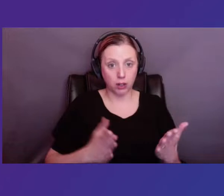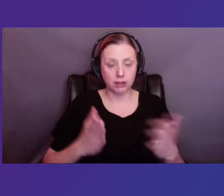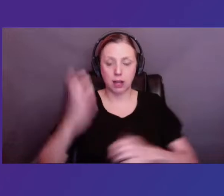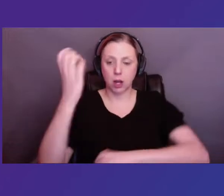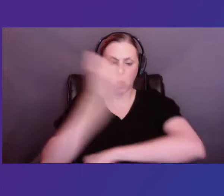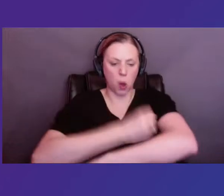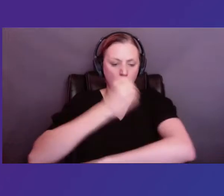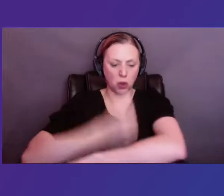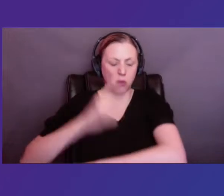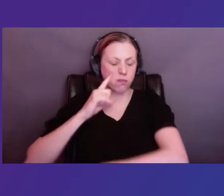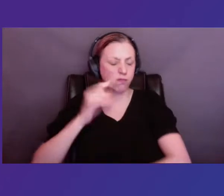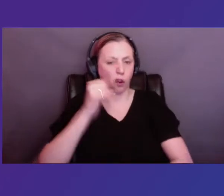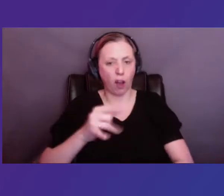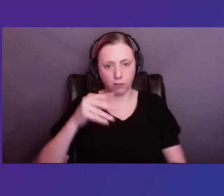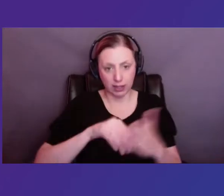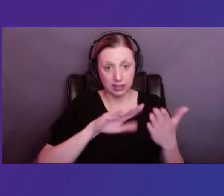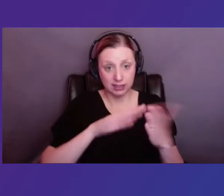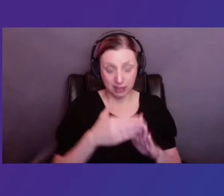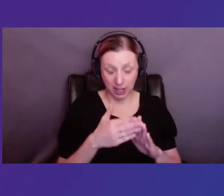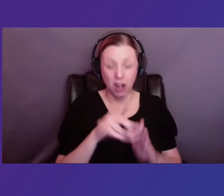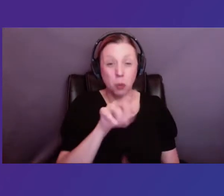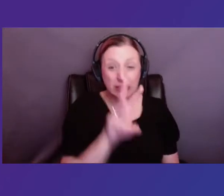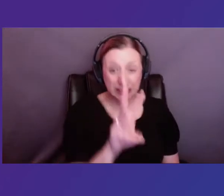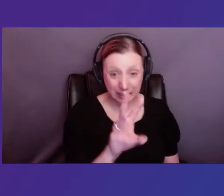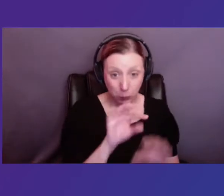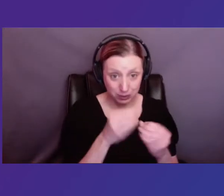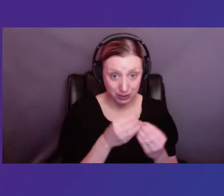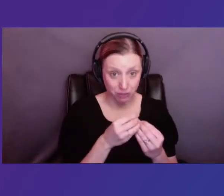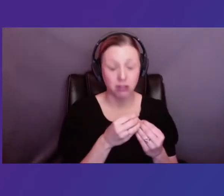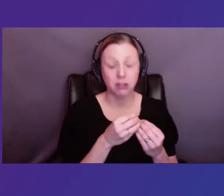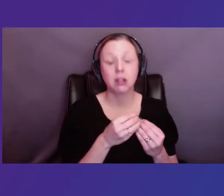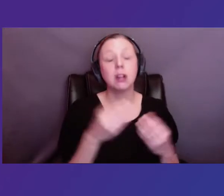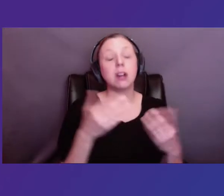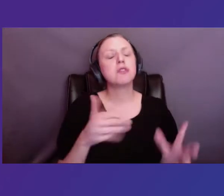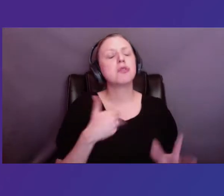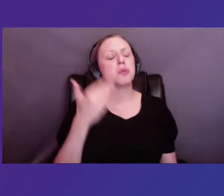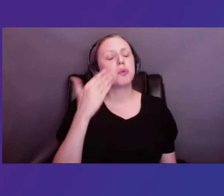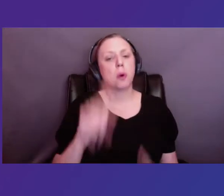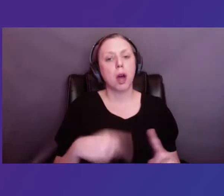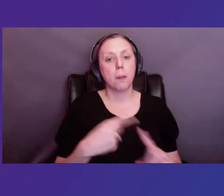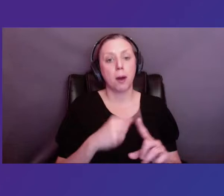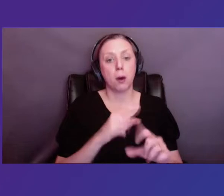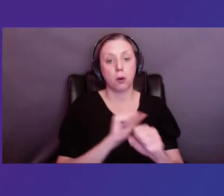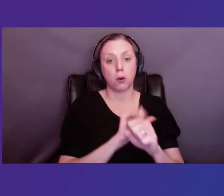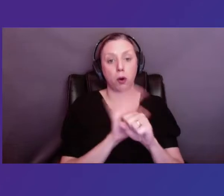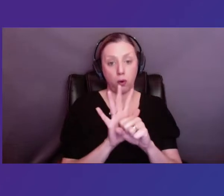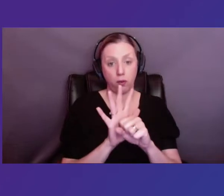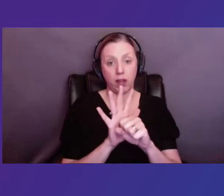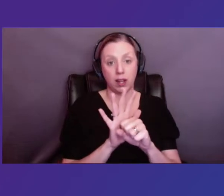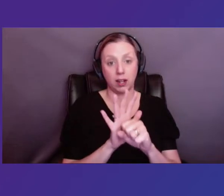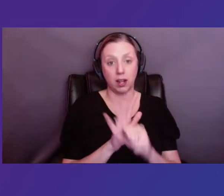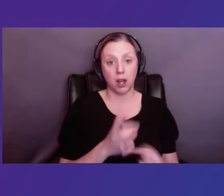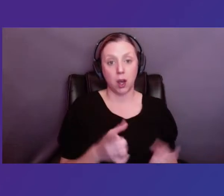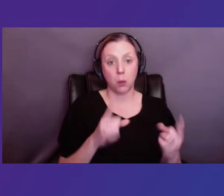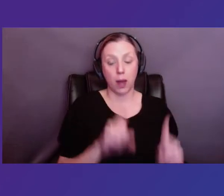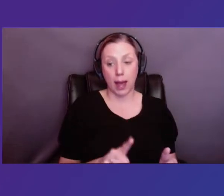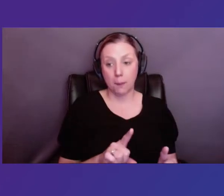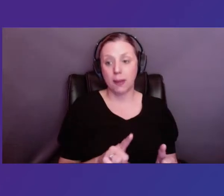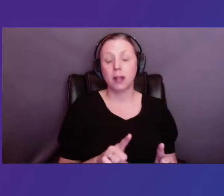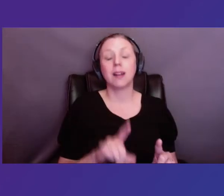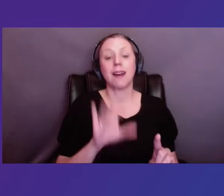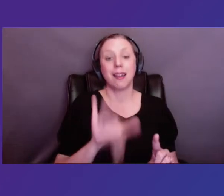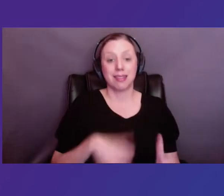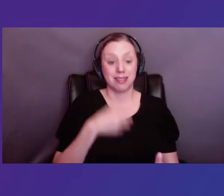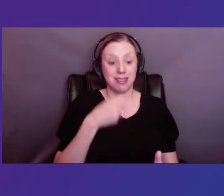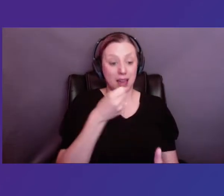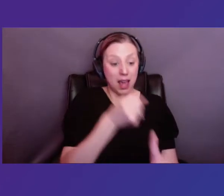city. But what we know about COVID is that it essentially accelerated the impact of the